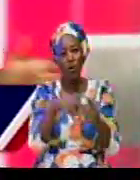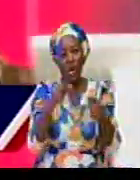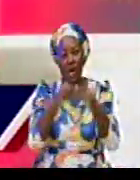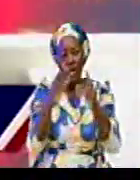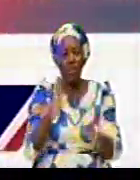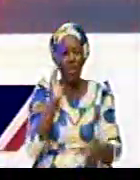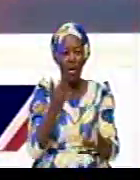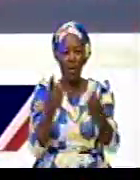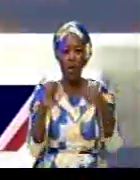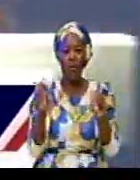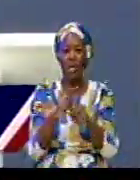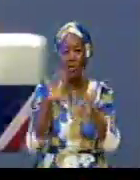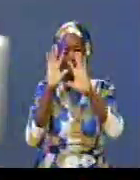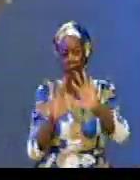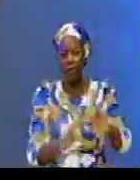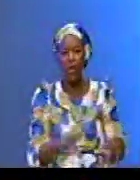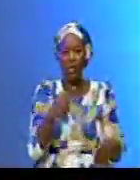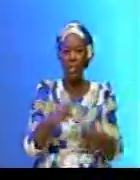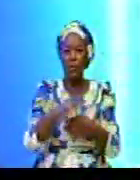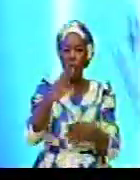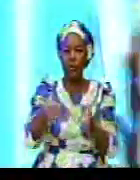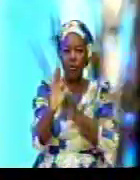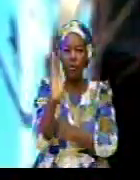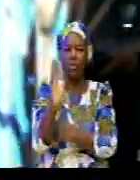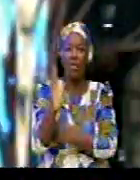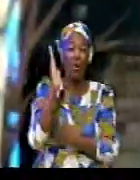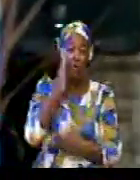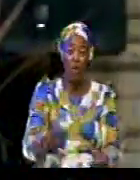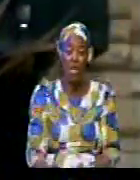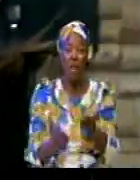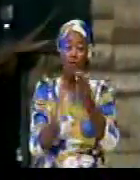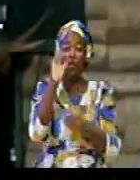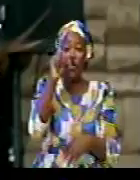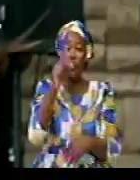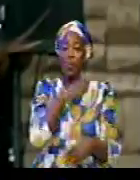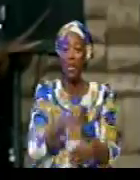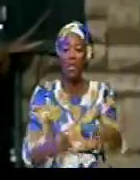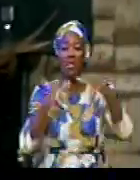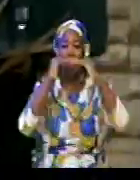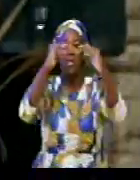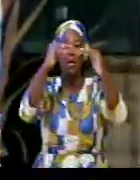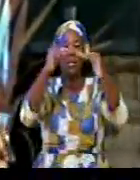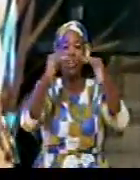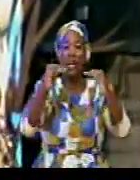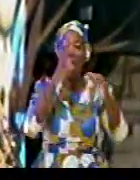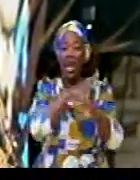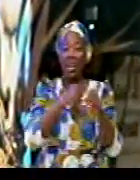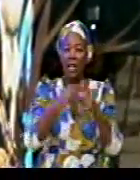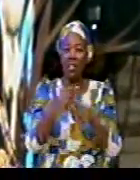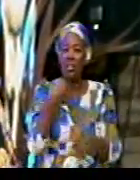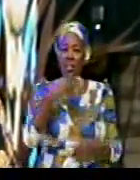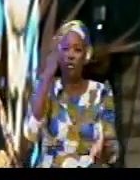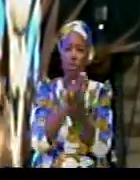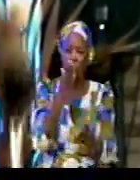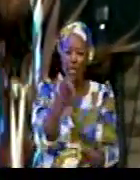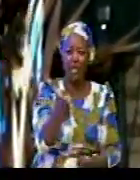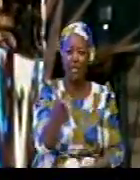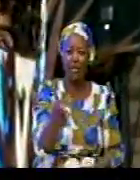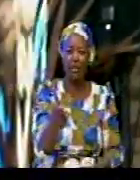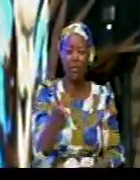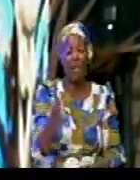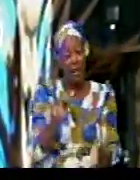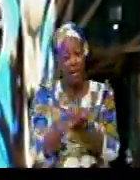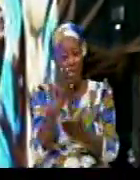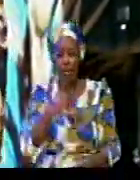within will come against it. When the enemy shall come like a flood, the Spirit of God will lift up